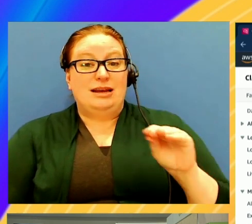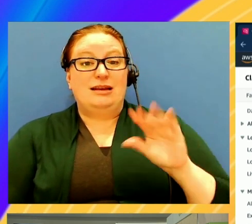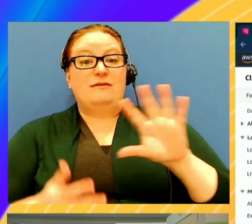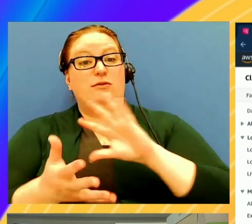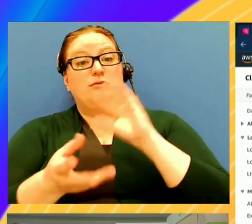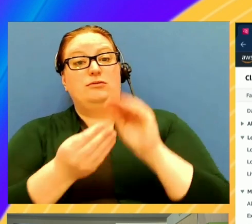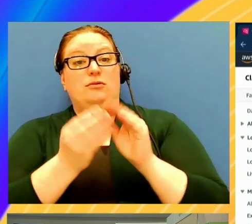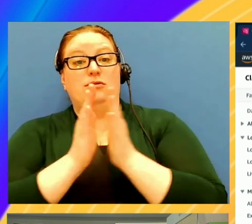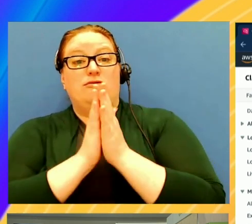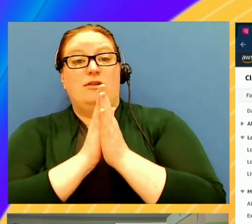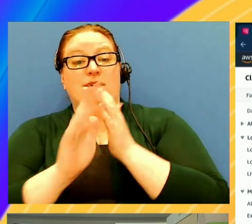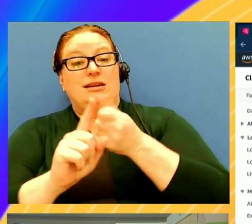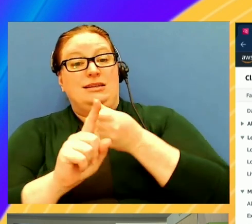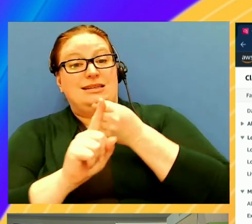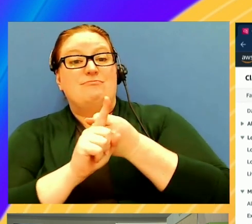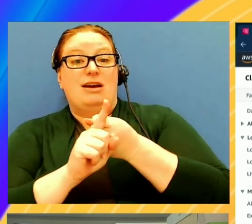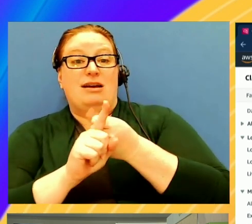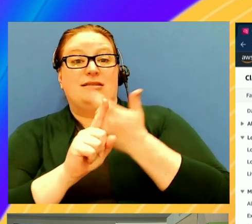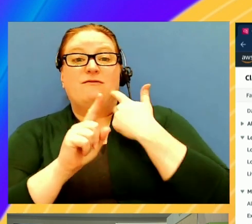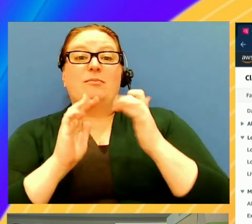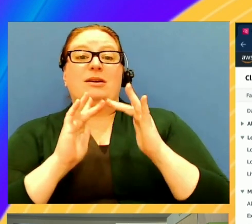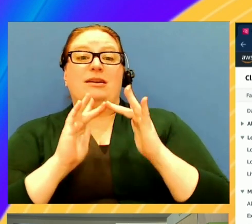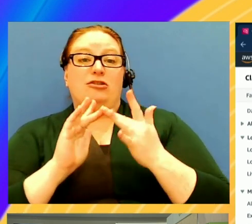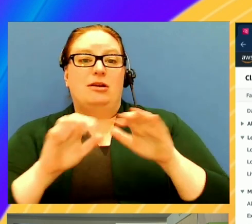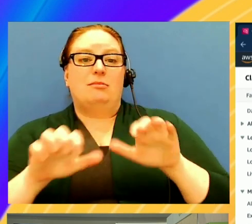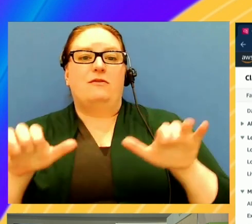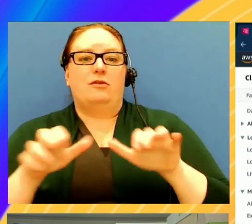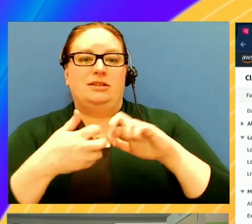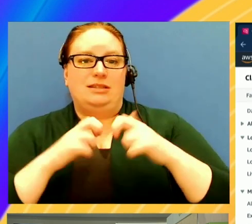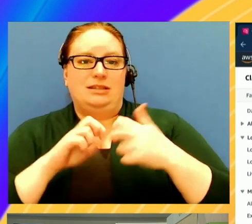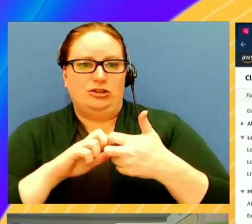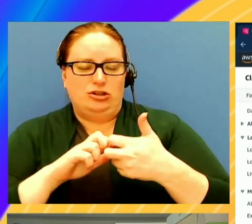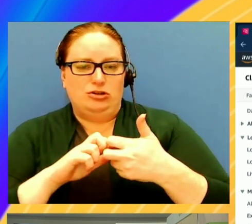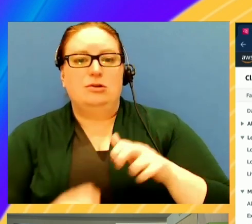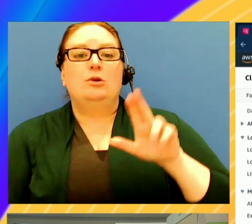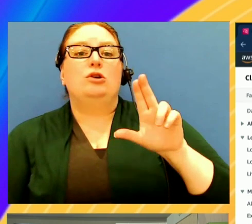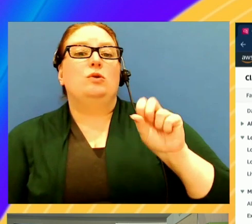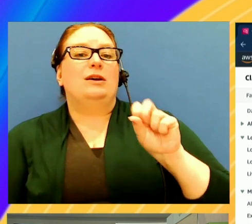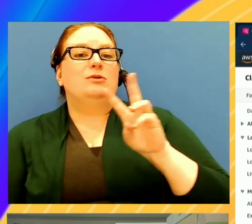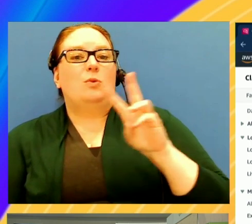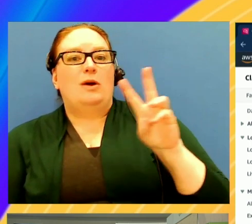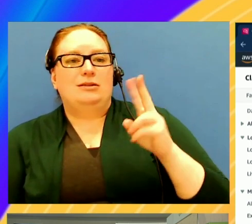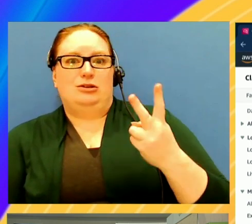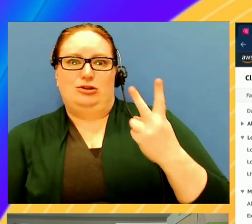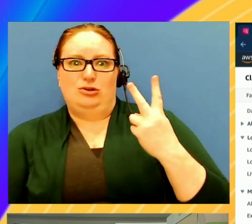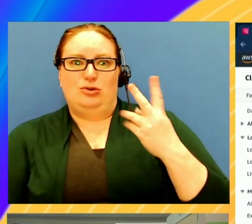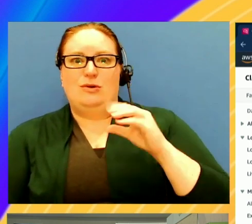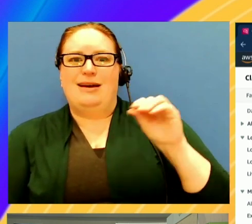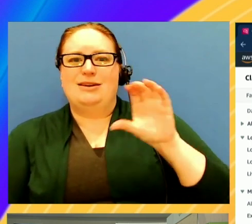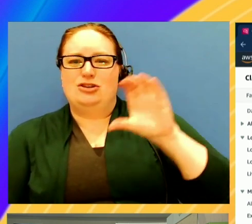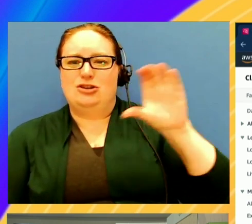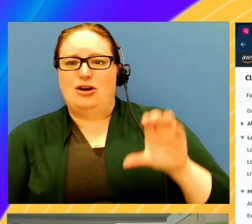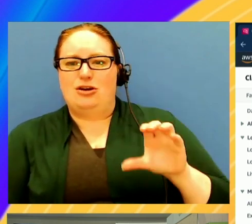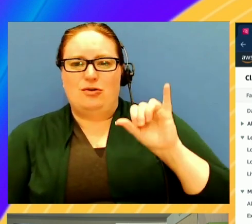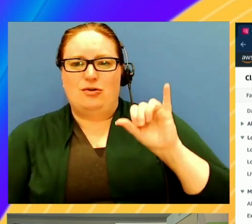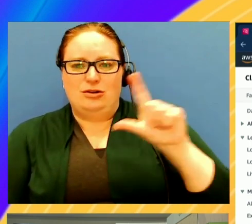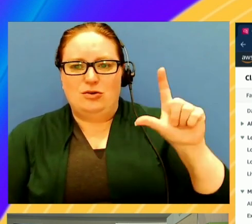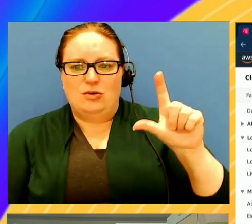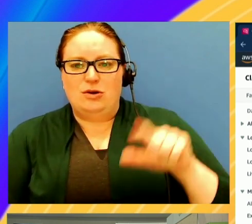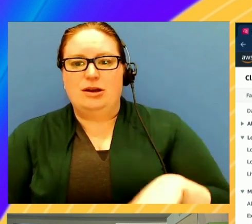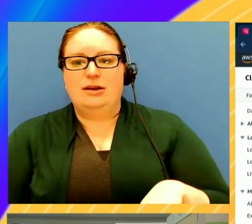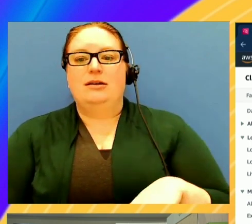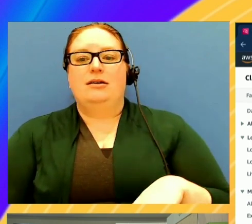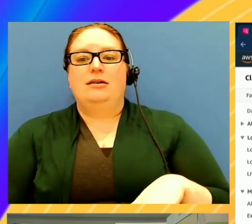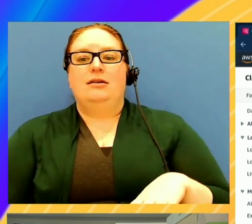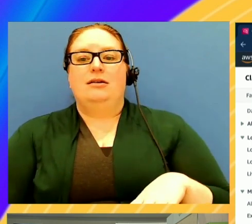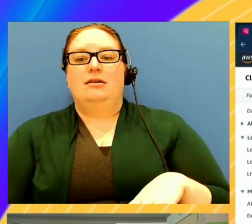is impacted by an internet performance issue between US West 2 and Chicago, Illinois, and it shows the impairment analysis of that particular